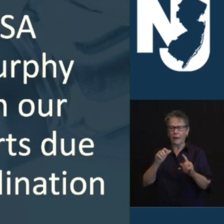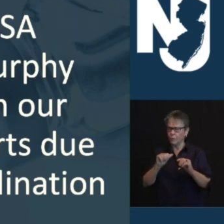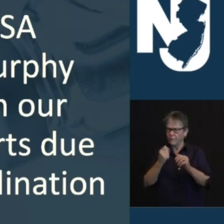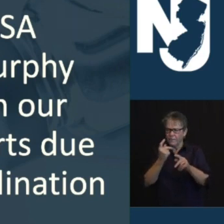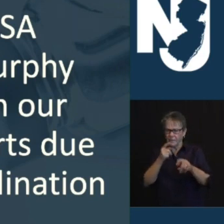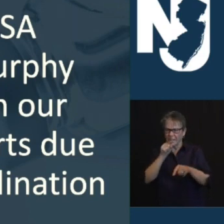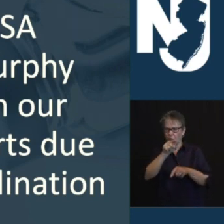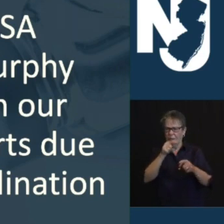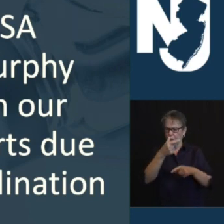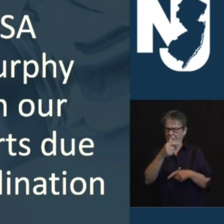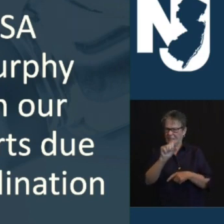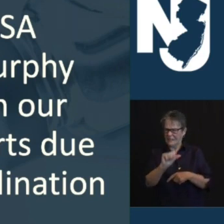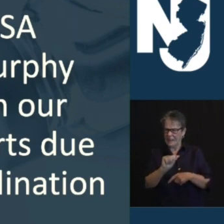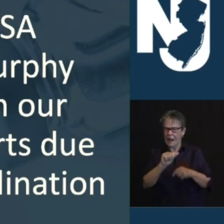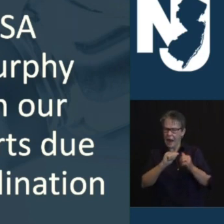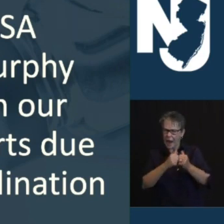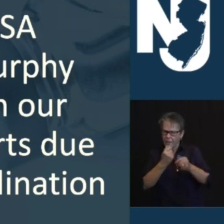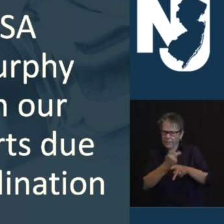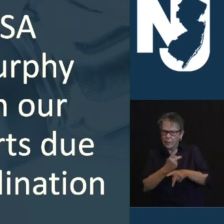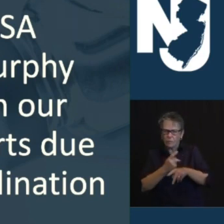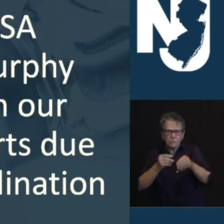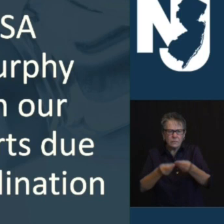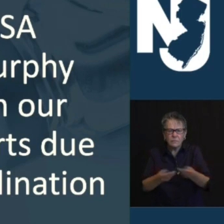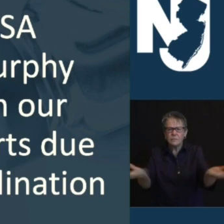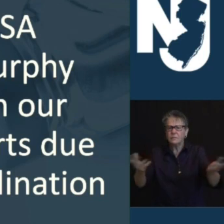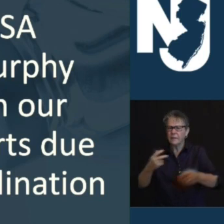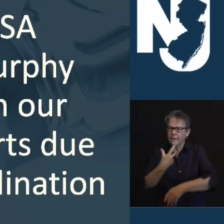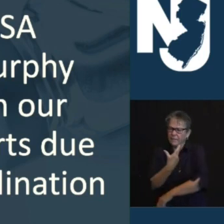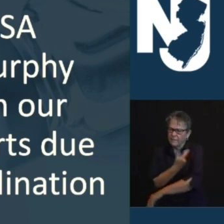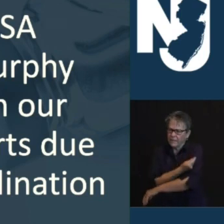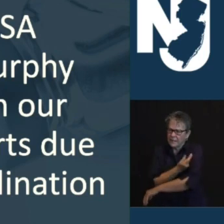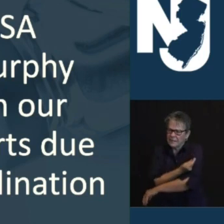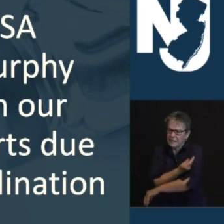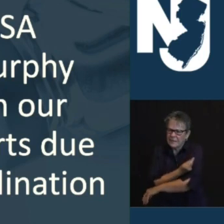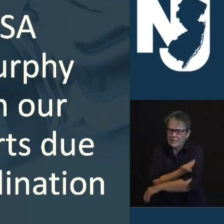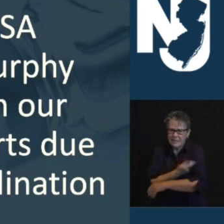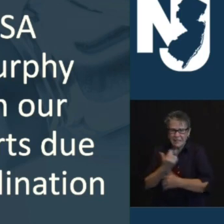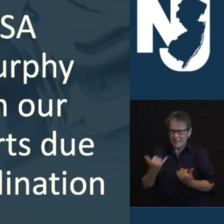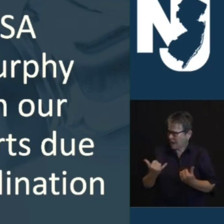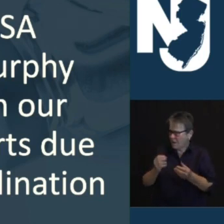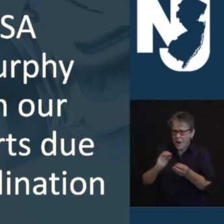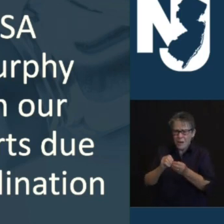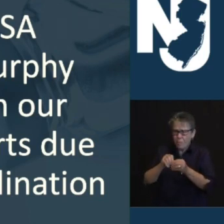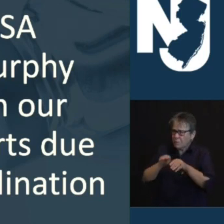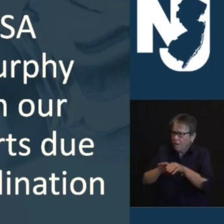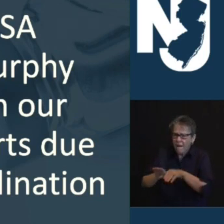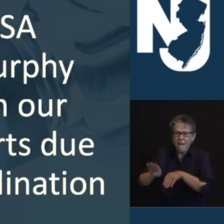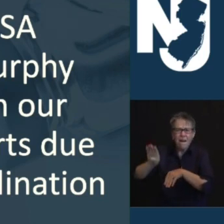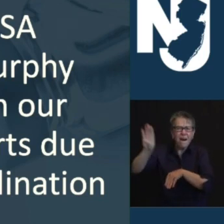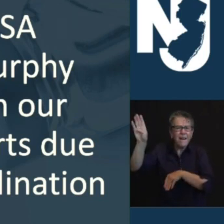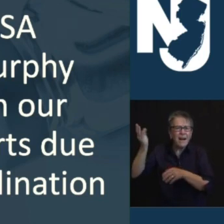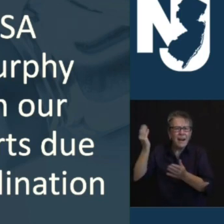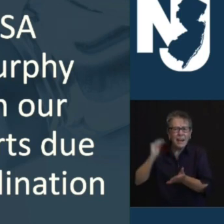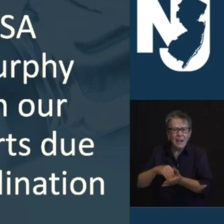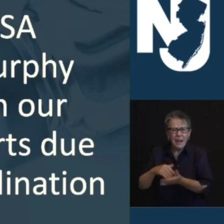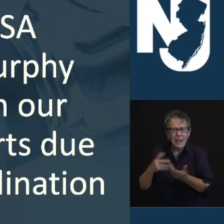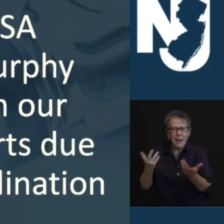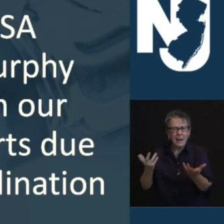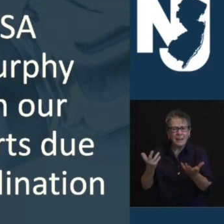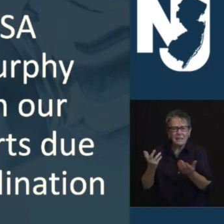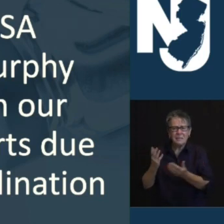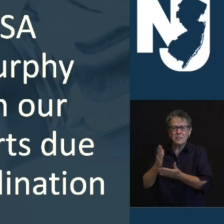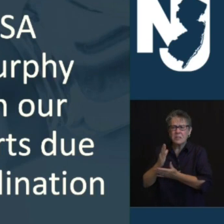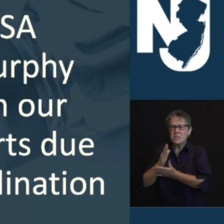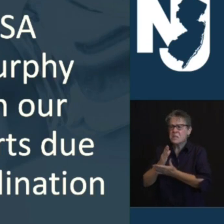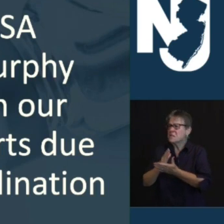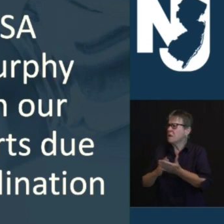back at a place we haven't seen in many months. And unlike some across the country who seem content to just let the virus have its way, that's